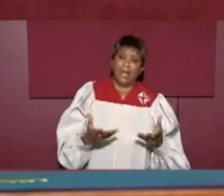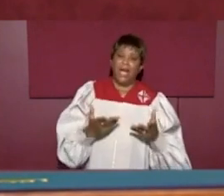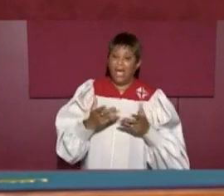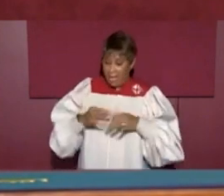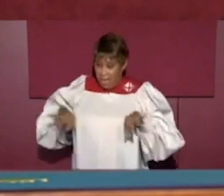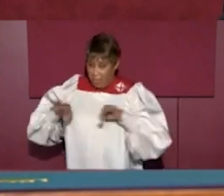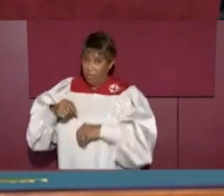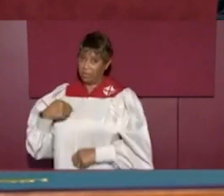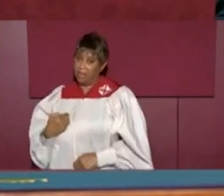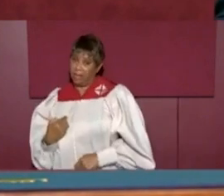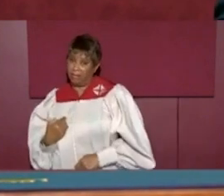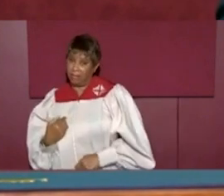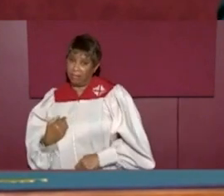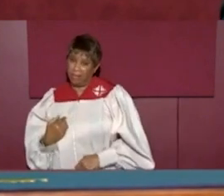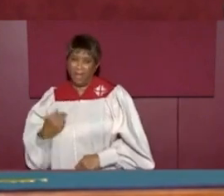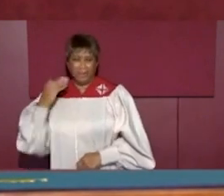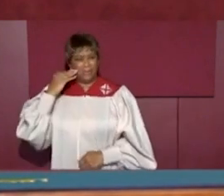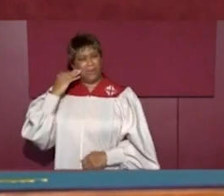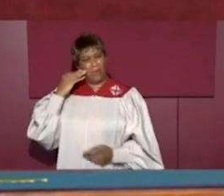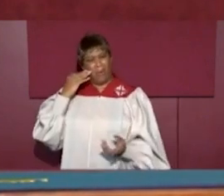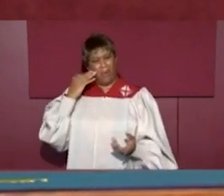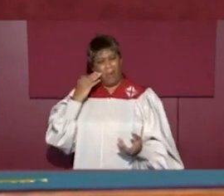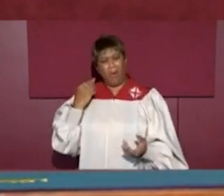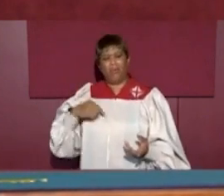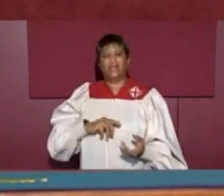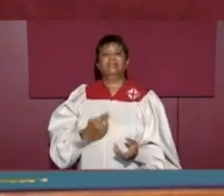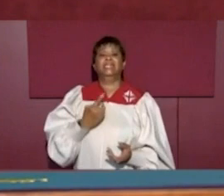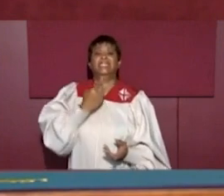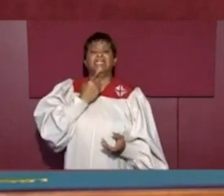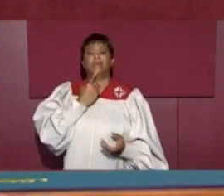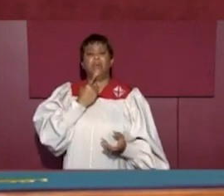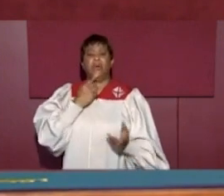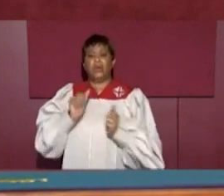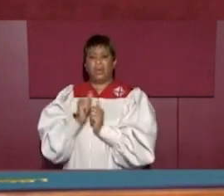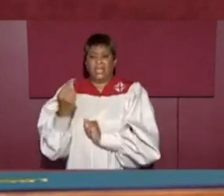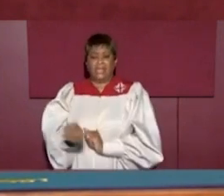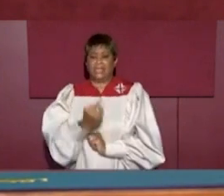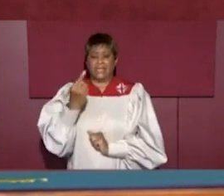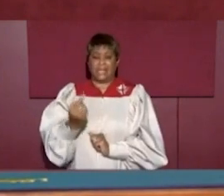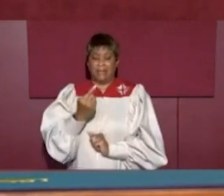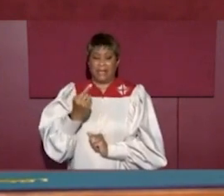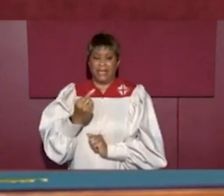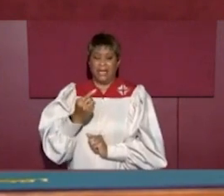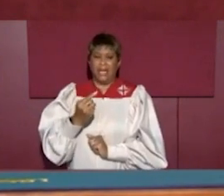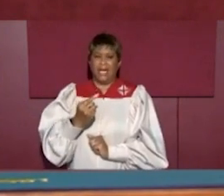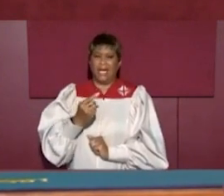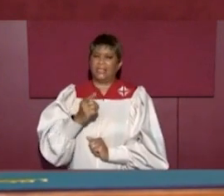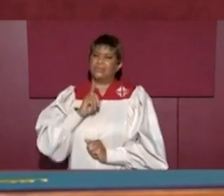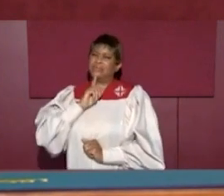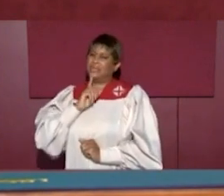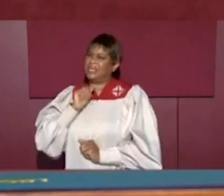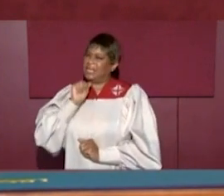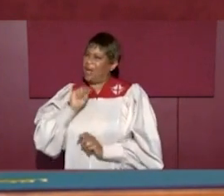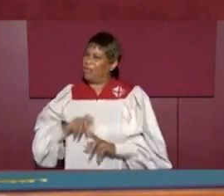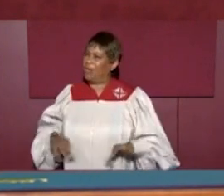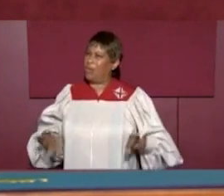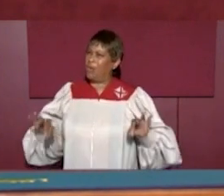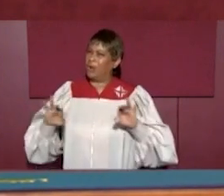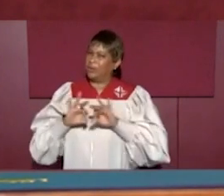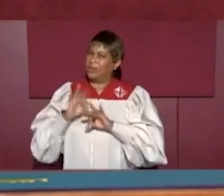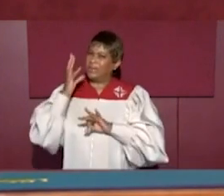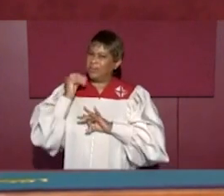to me. How many of us know that we can be disappointed by something that in the truth is really not even worth being disappointed about?